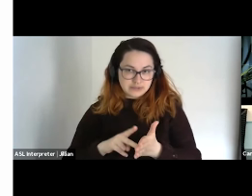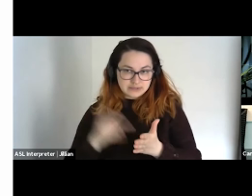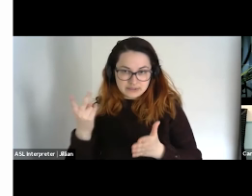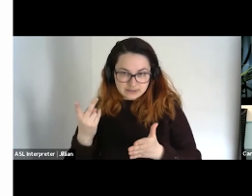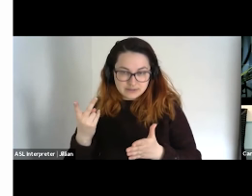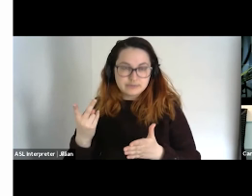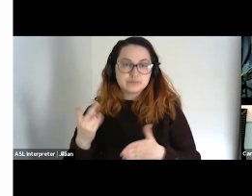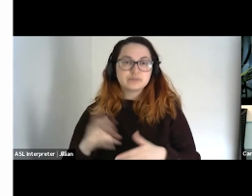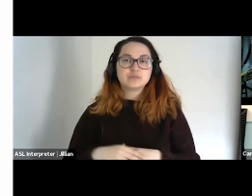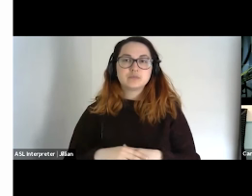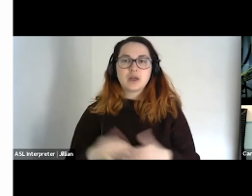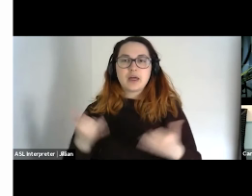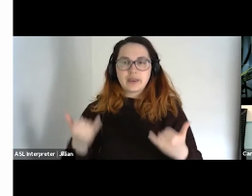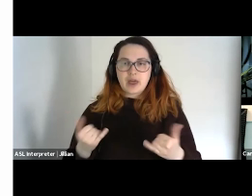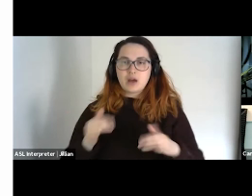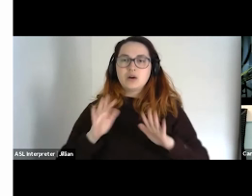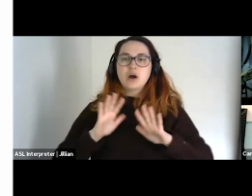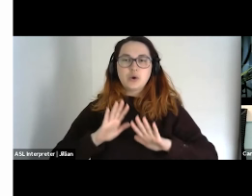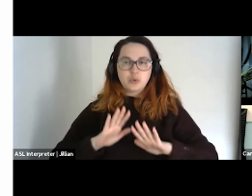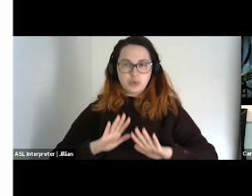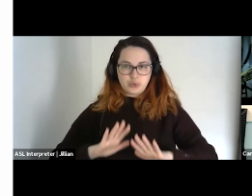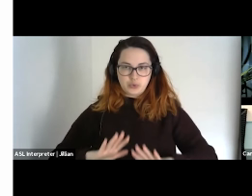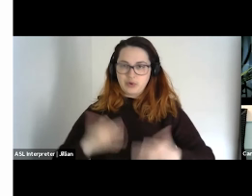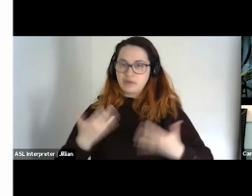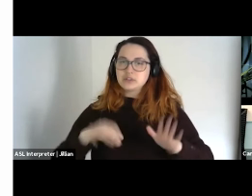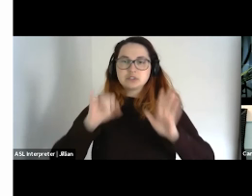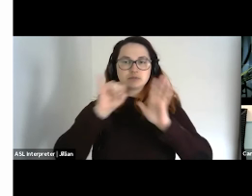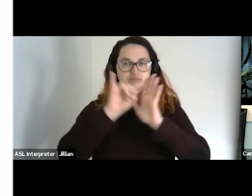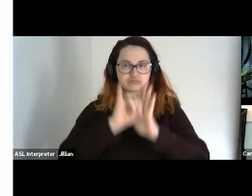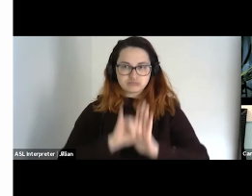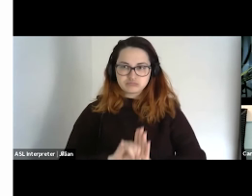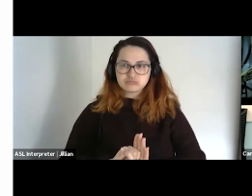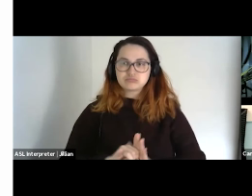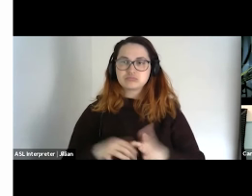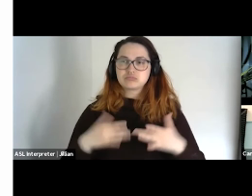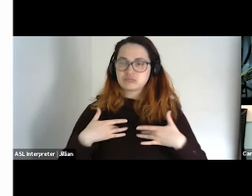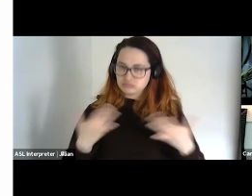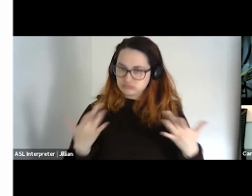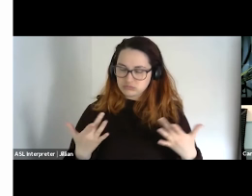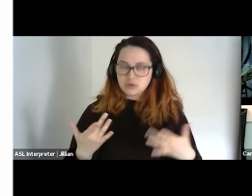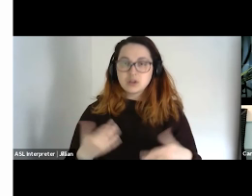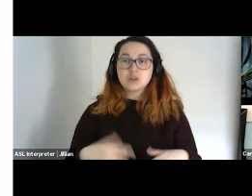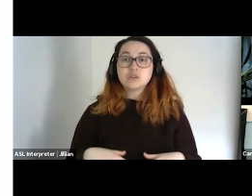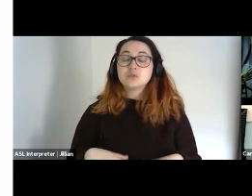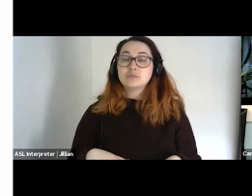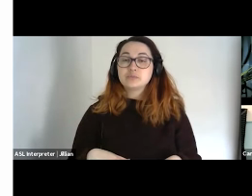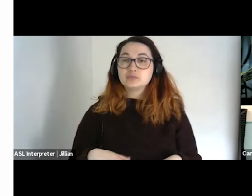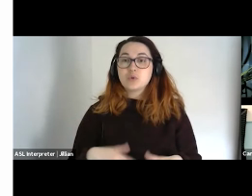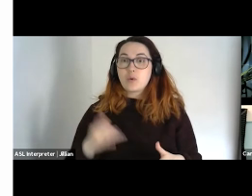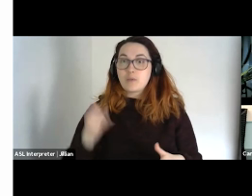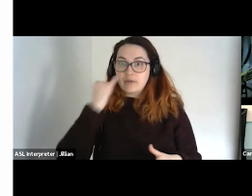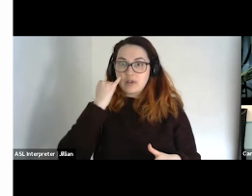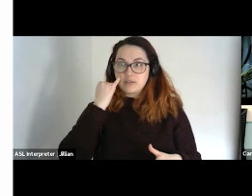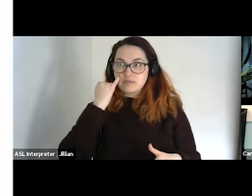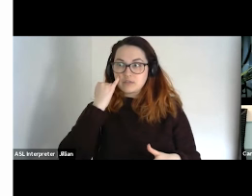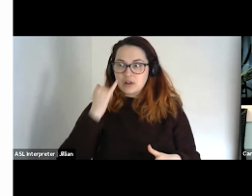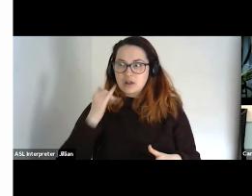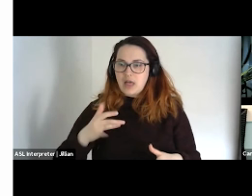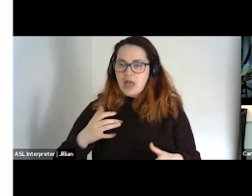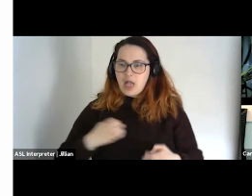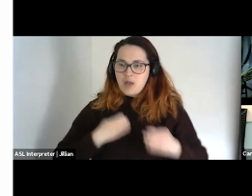we're now calmer as we've listed off our situation in our thought diary. So generally you like to use a thought diary when you're feeling that strong